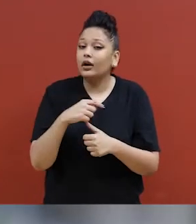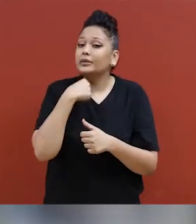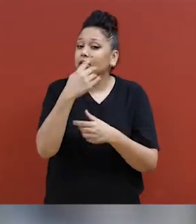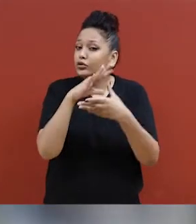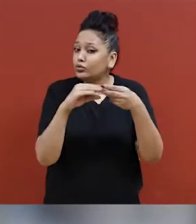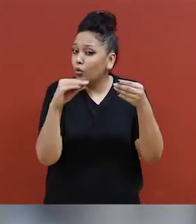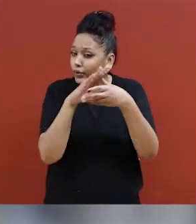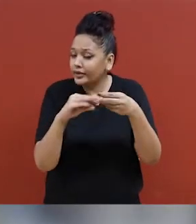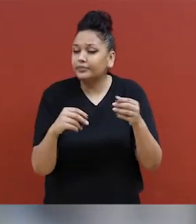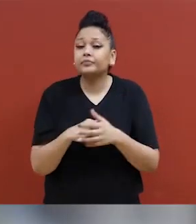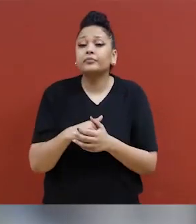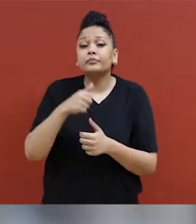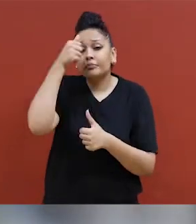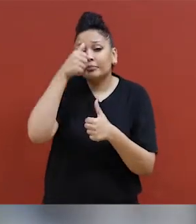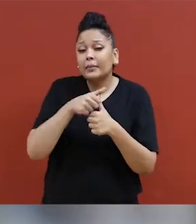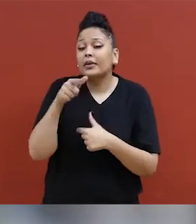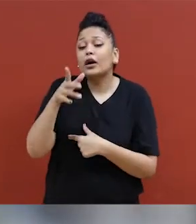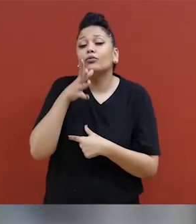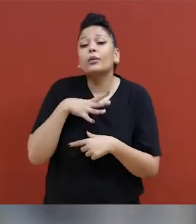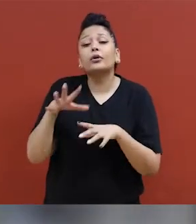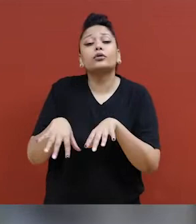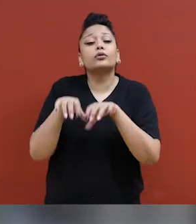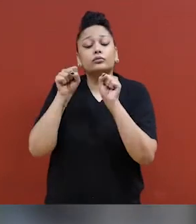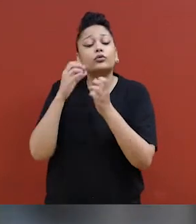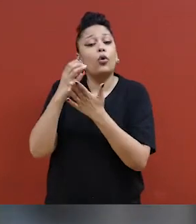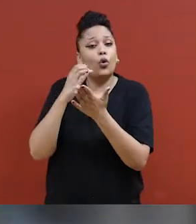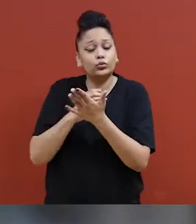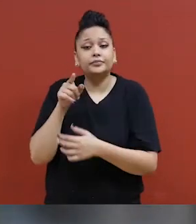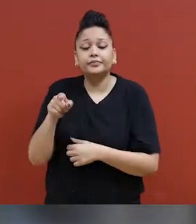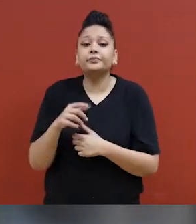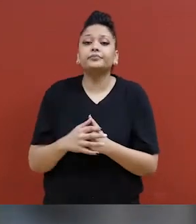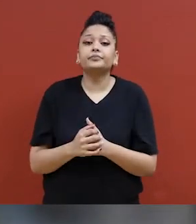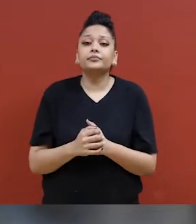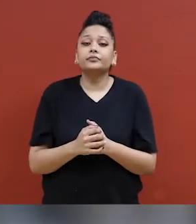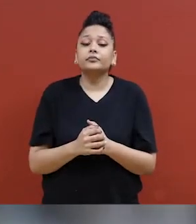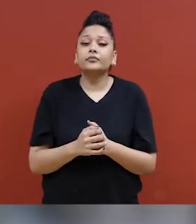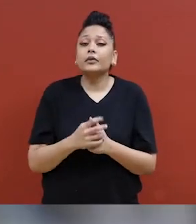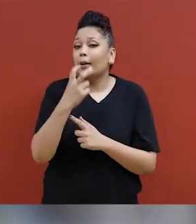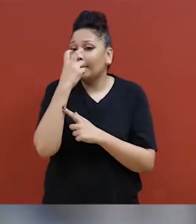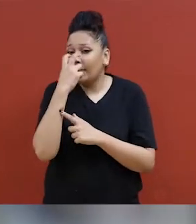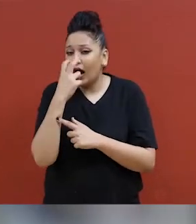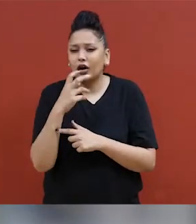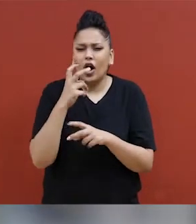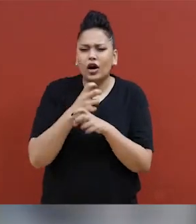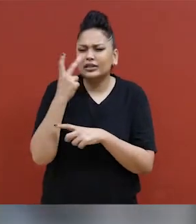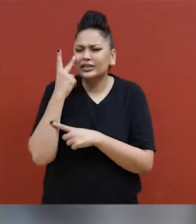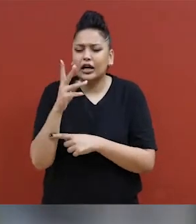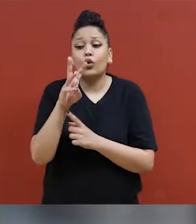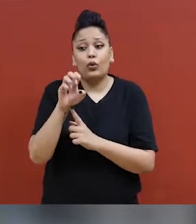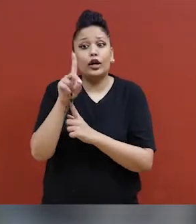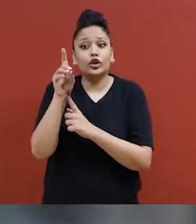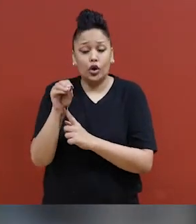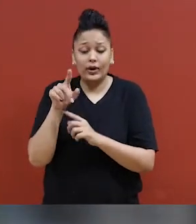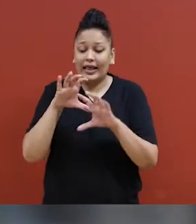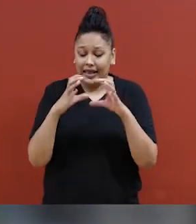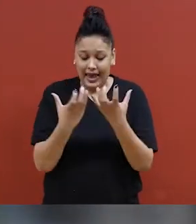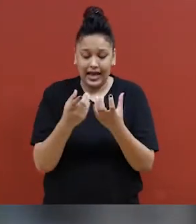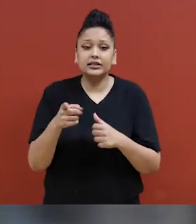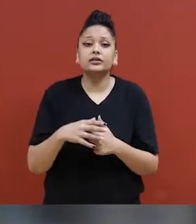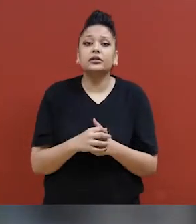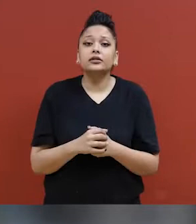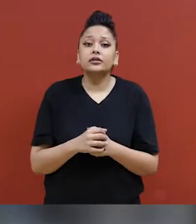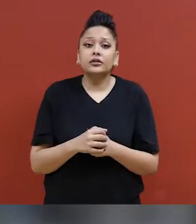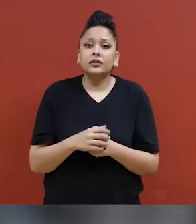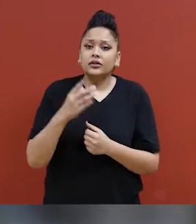classes. She was taking a course for women who are low vision or blind. And she said that, you know, every day here